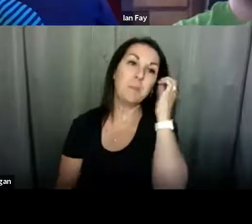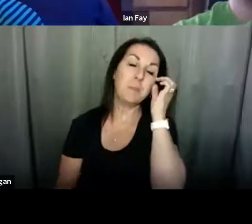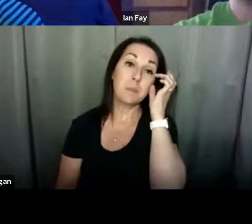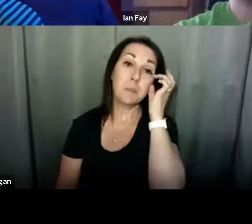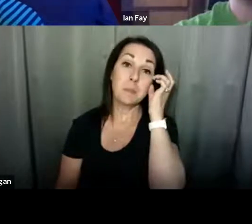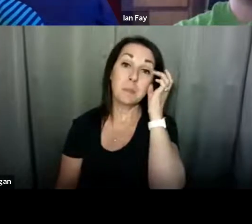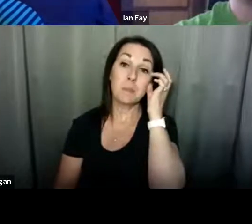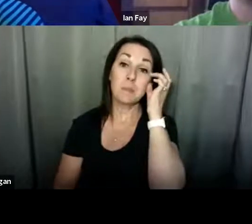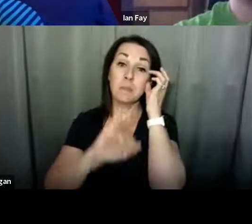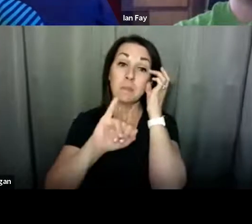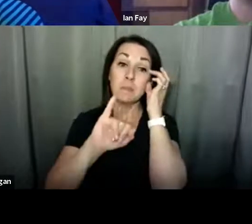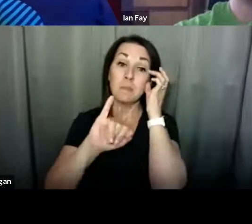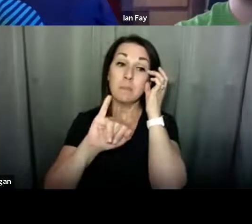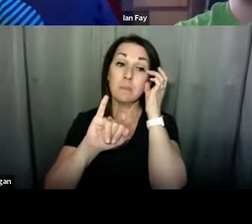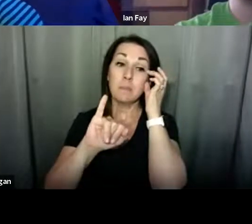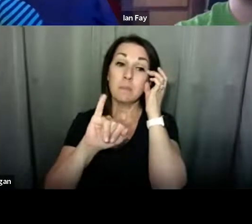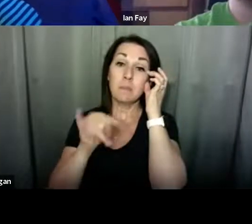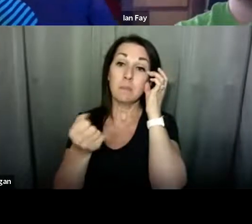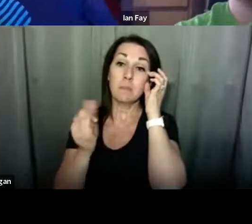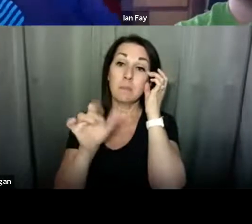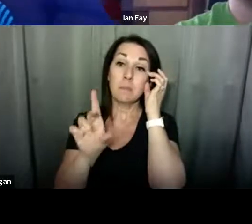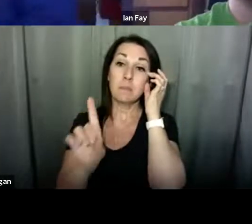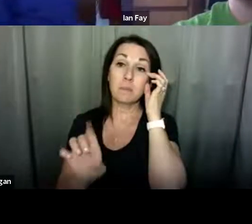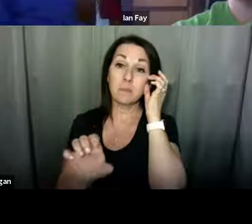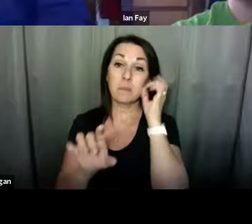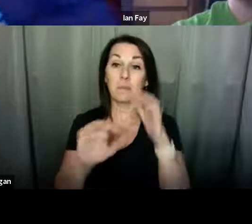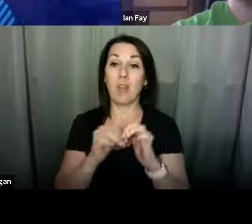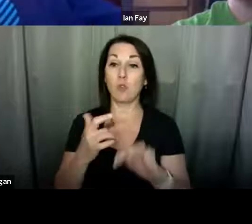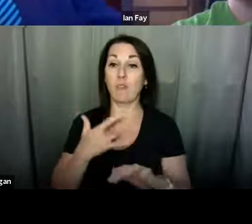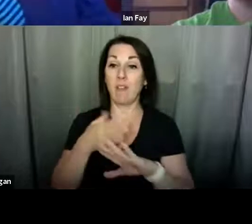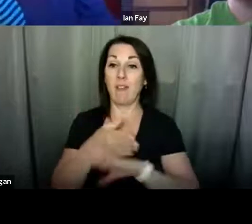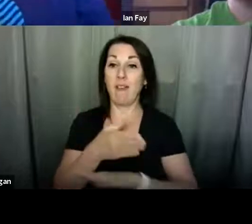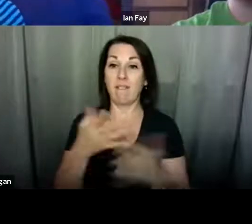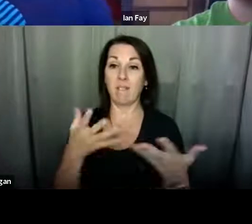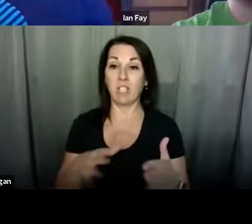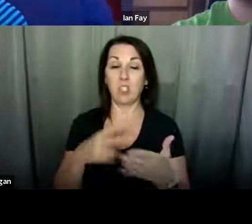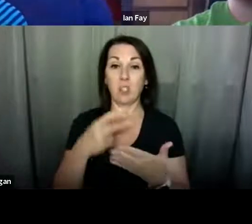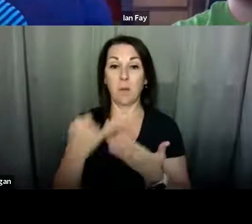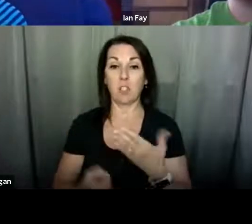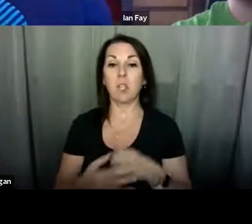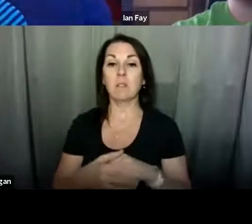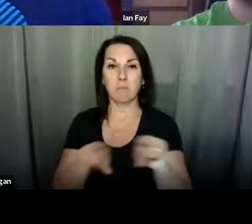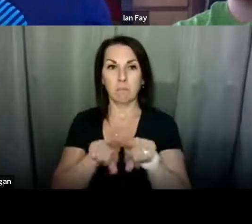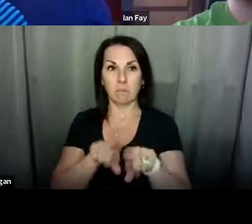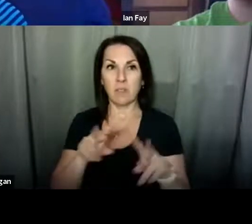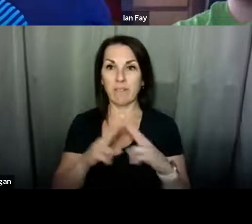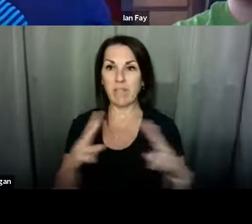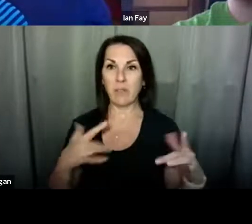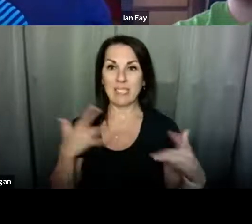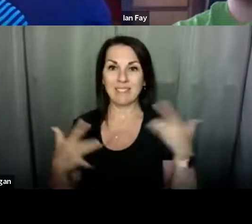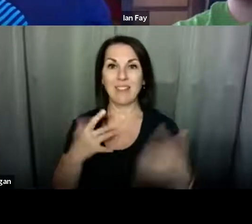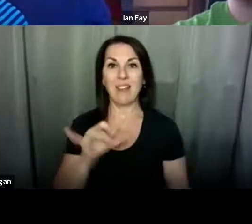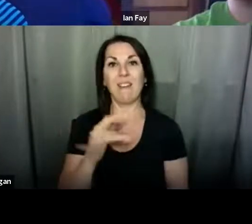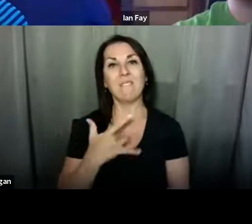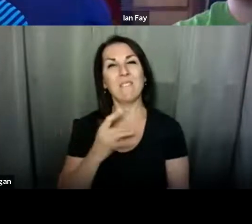And Jade, how did you feel after completing this project? Also very excited, because I feel like